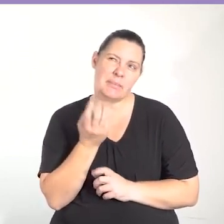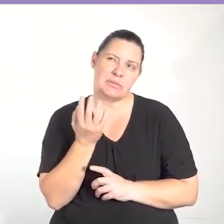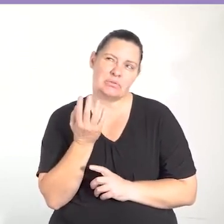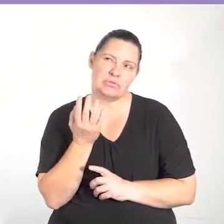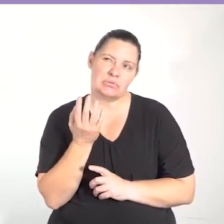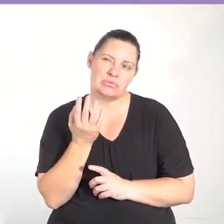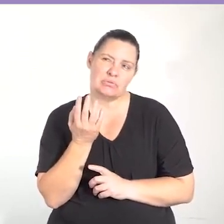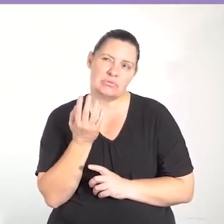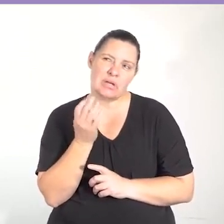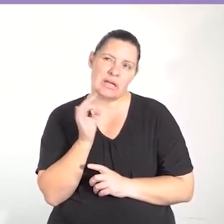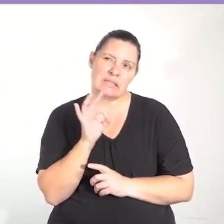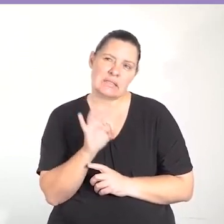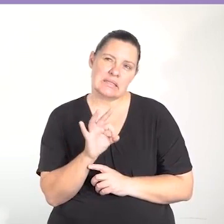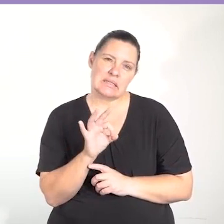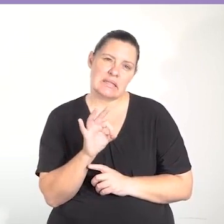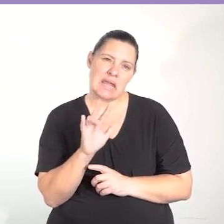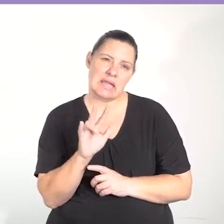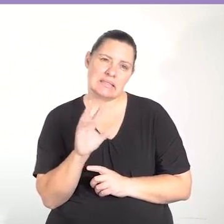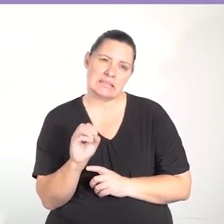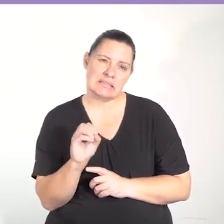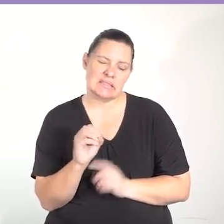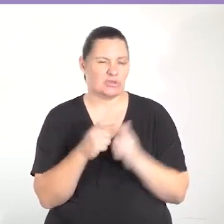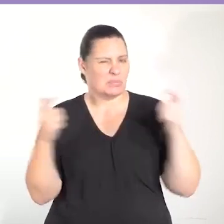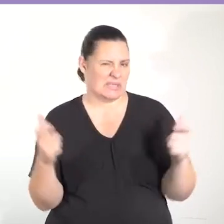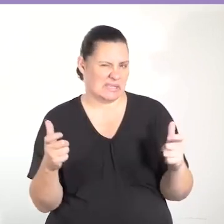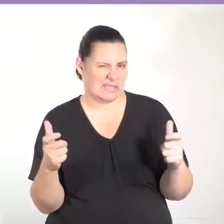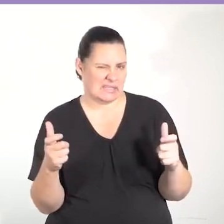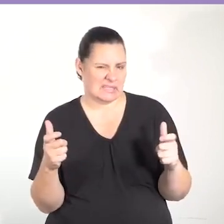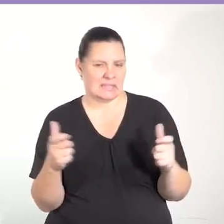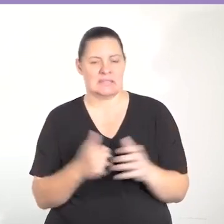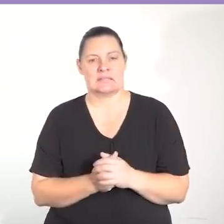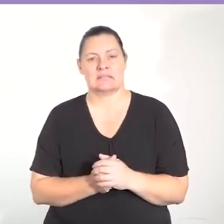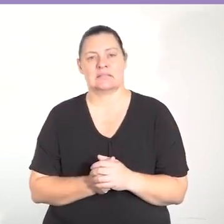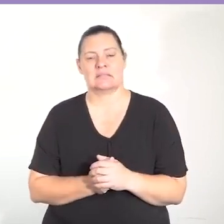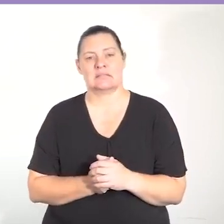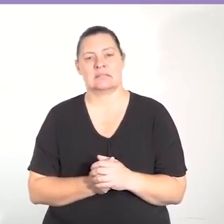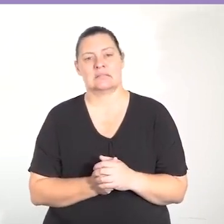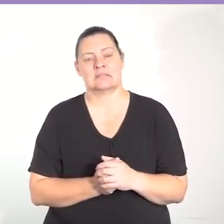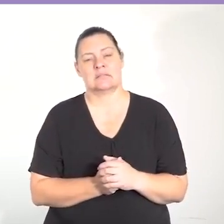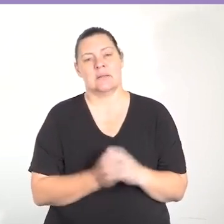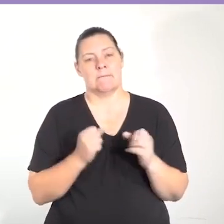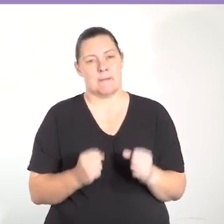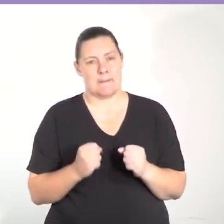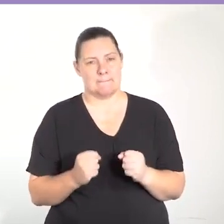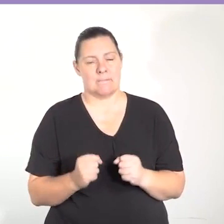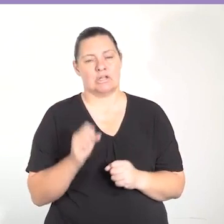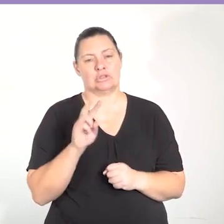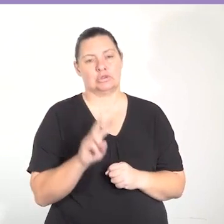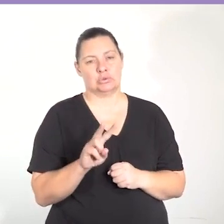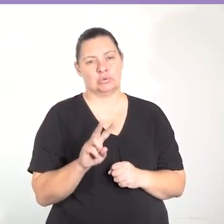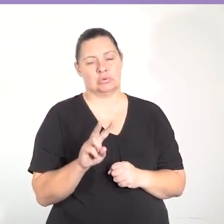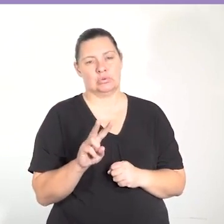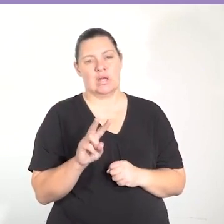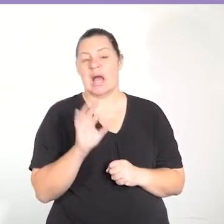190 is 380. But that is too big for us. So let us stick with the